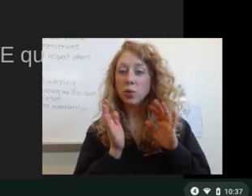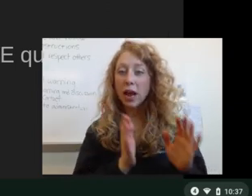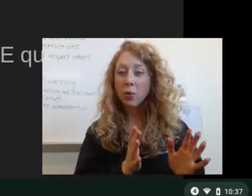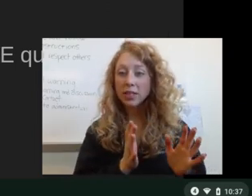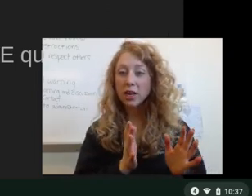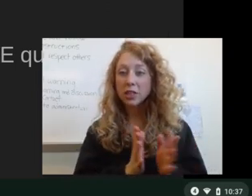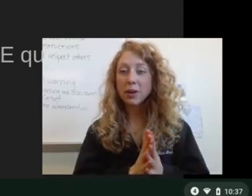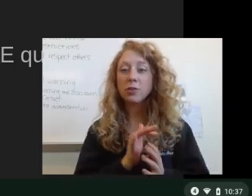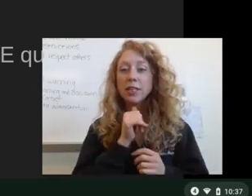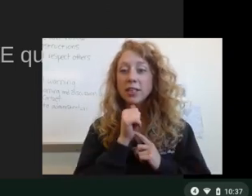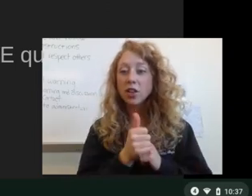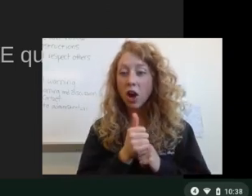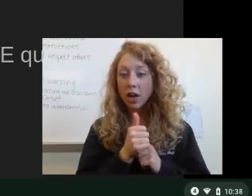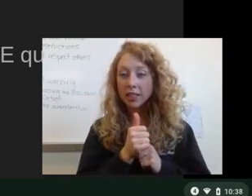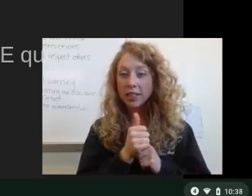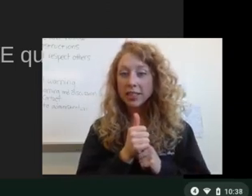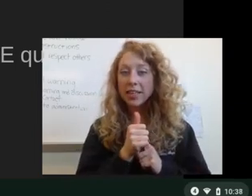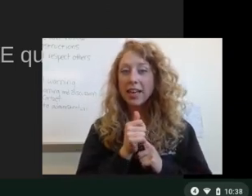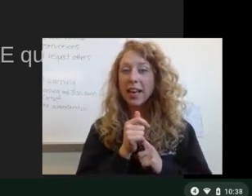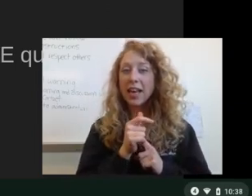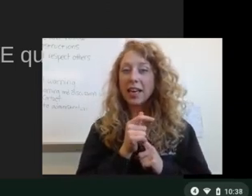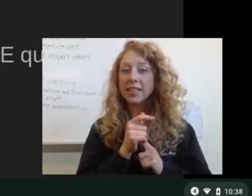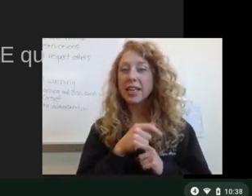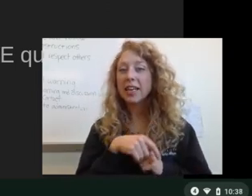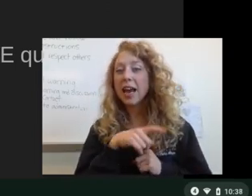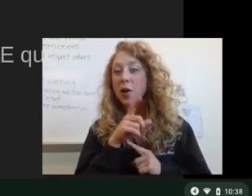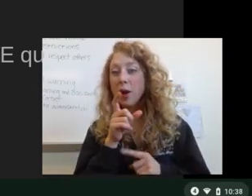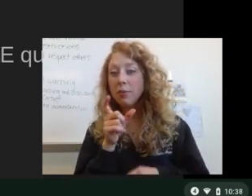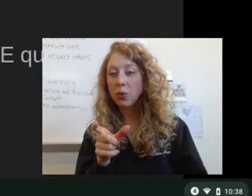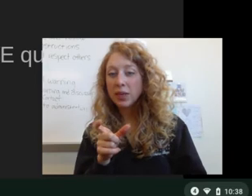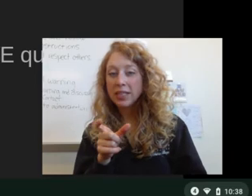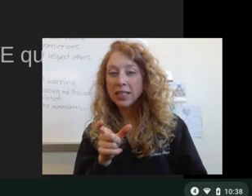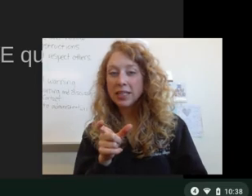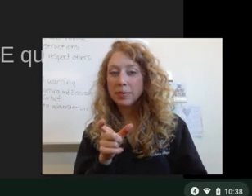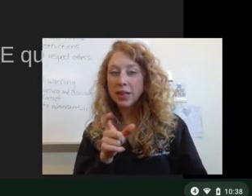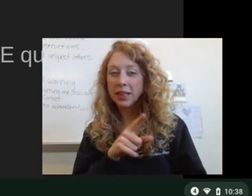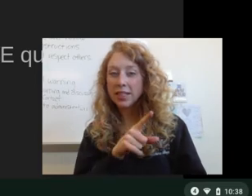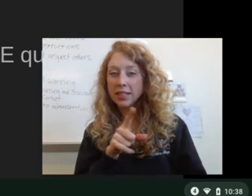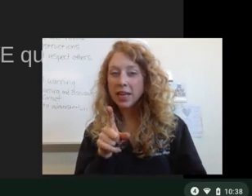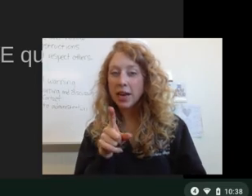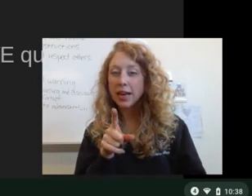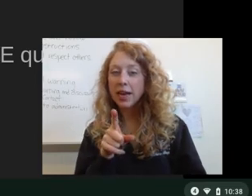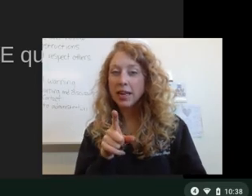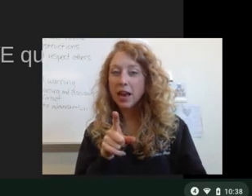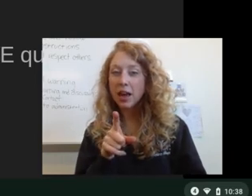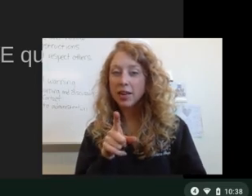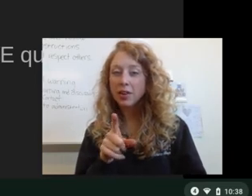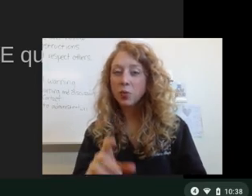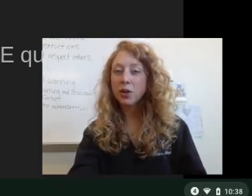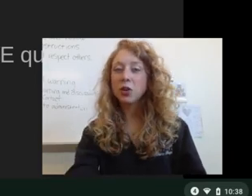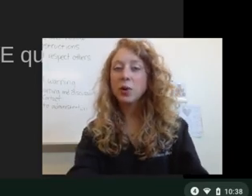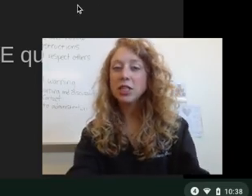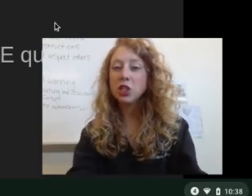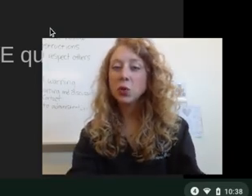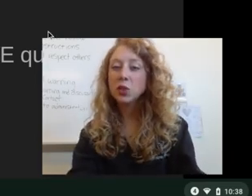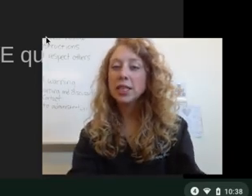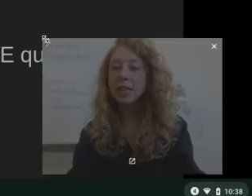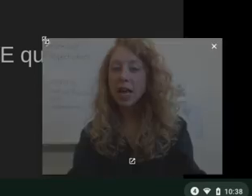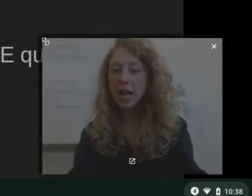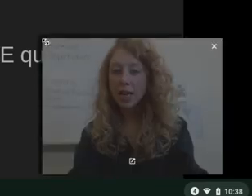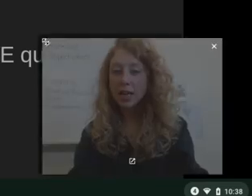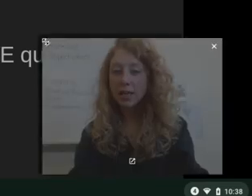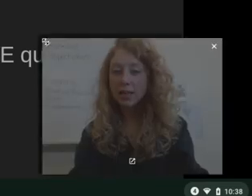Okay, so now we talked about using not, and now I'm going to explain this sign none. We are going to